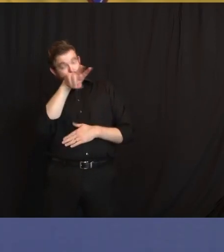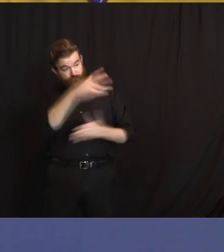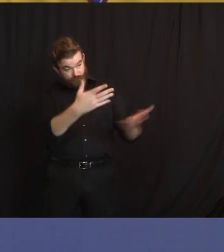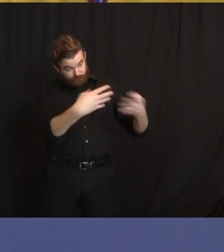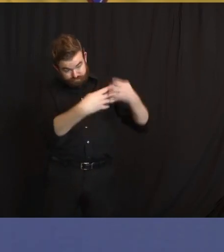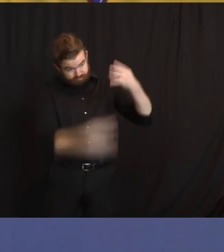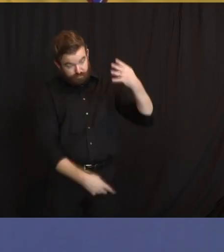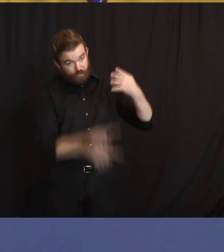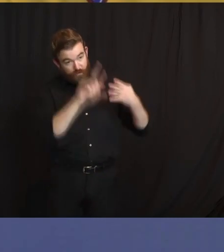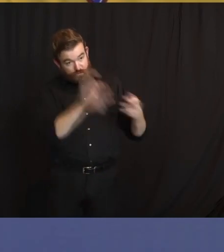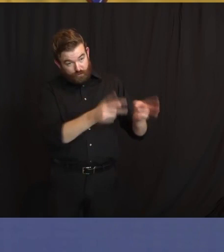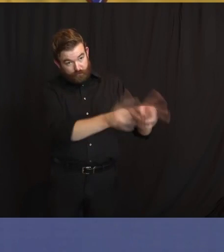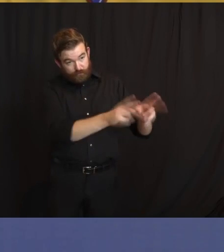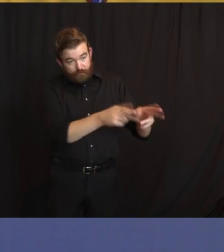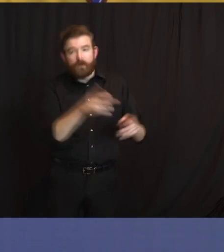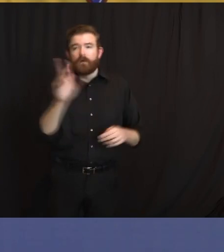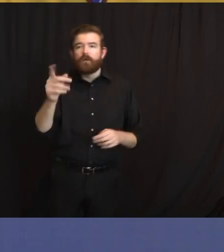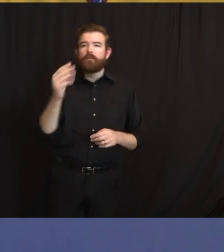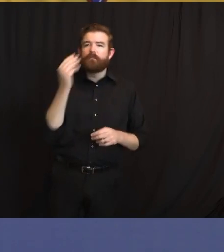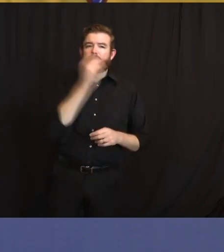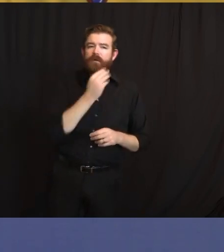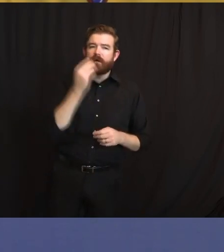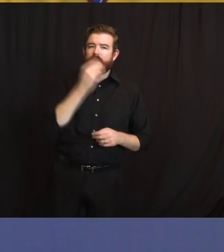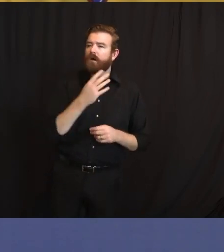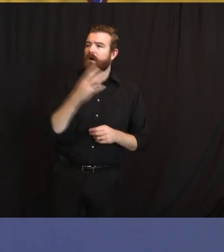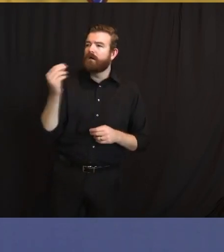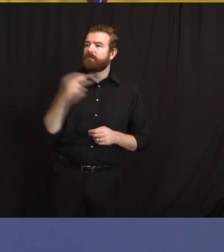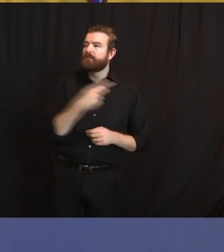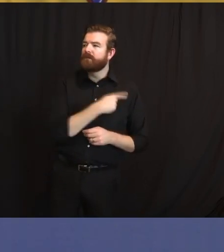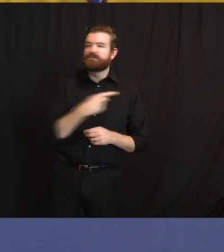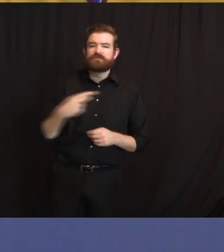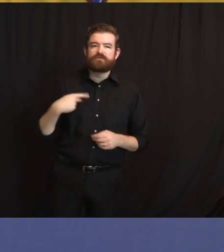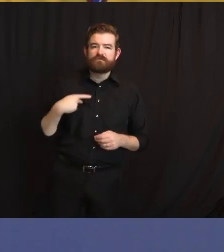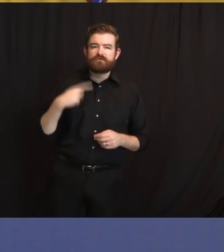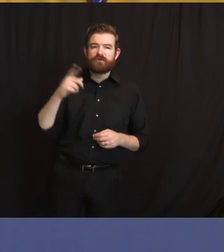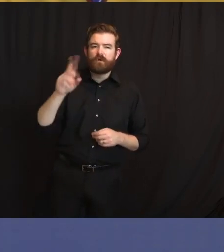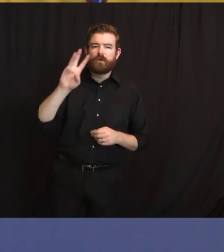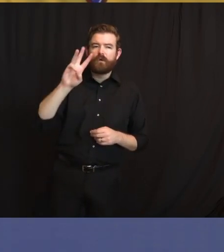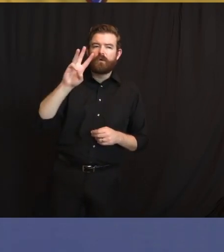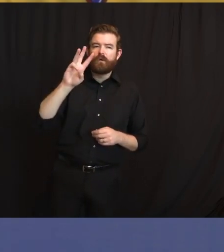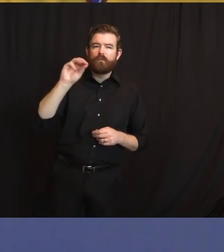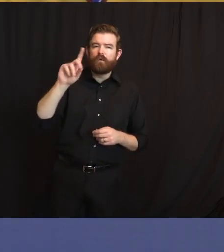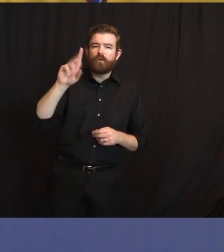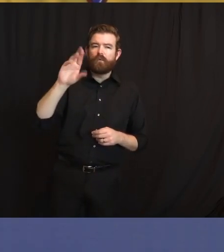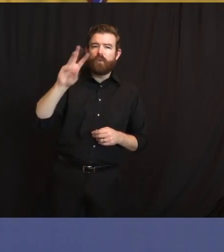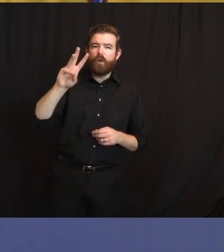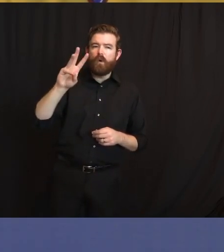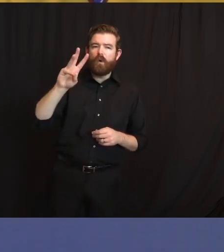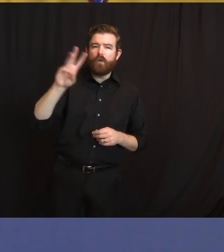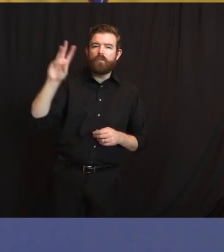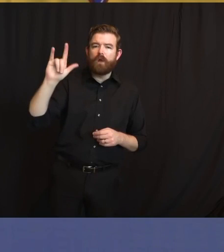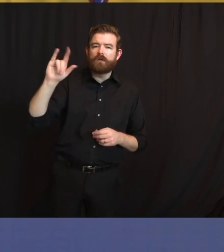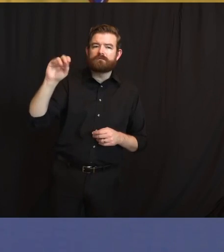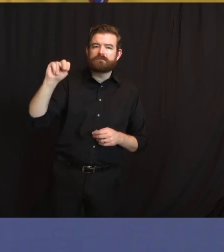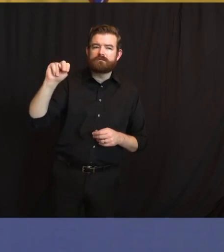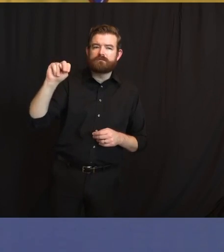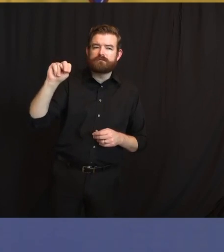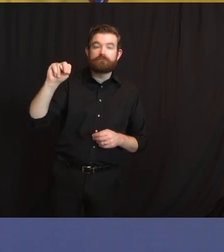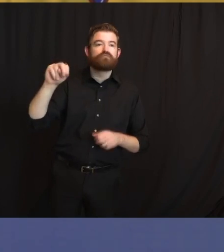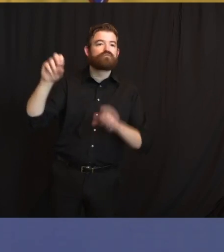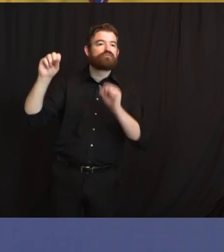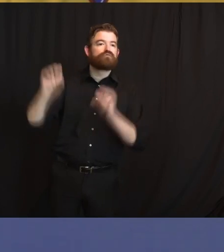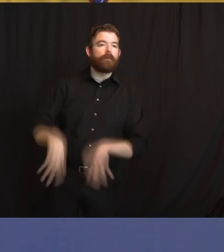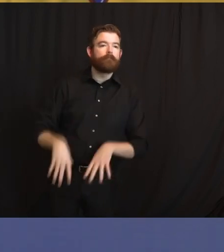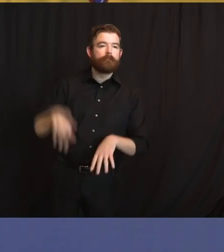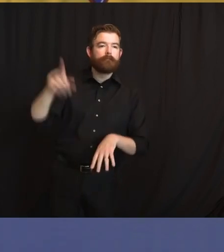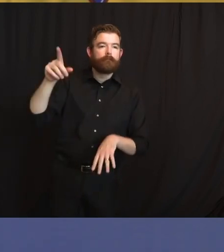and Princeton dropped Woodrow Wilson's name from a couple of their buildings and their schools, and you stopped using his desk. I'm wondering, do you think that